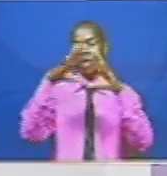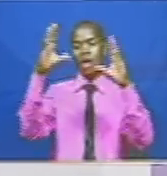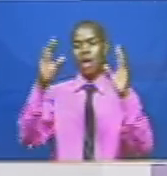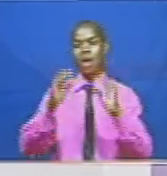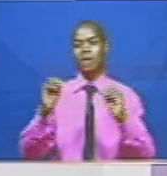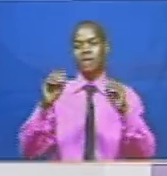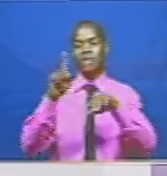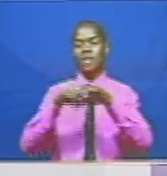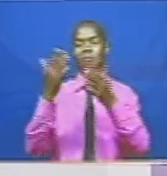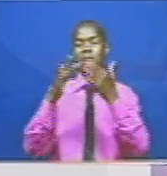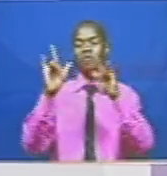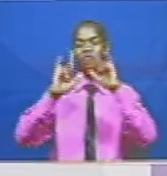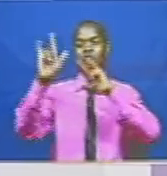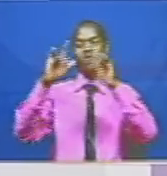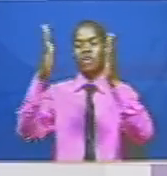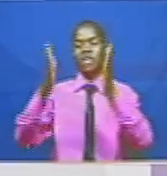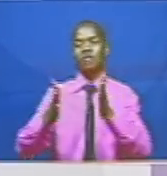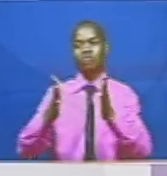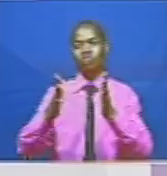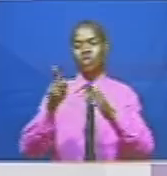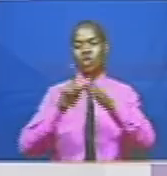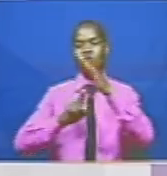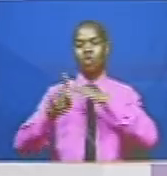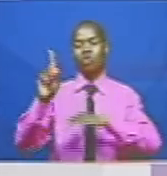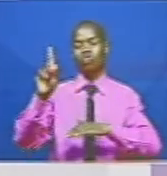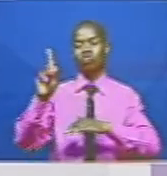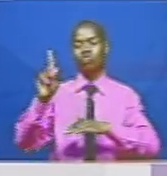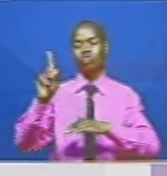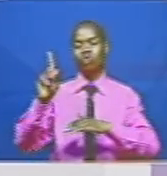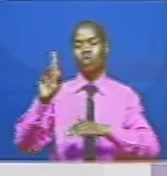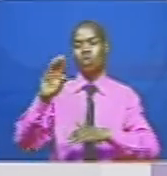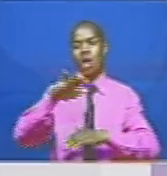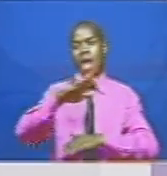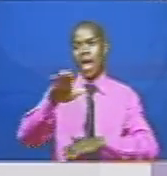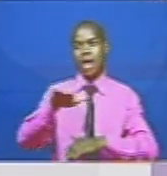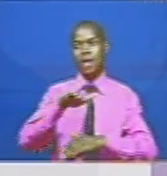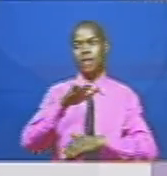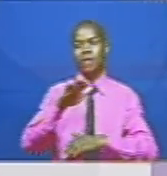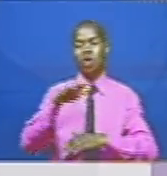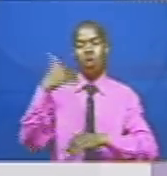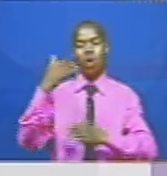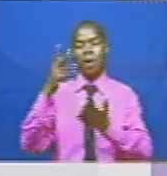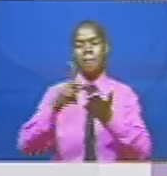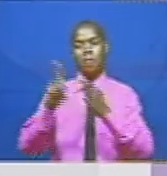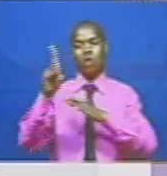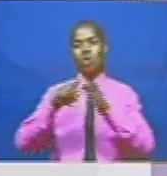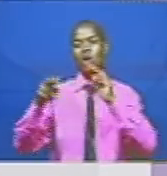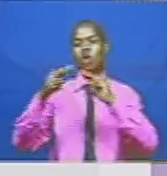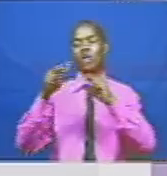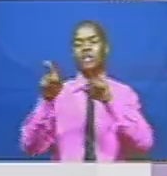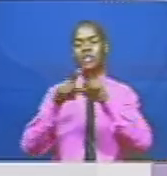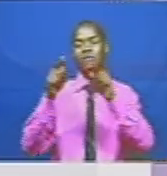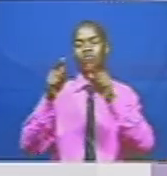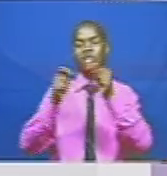it's a foreigner going to Masai Mara for a budget for like a budget camp, client pays hotel and transport. It's